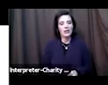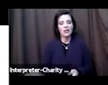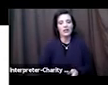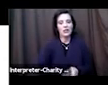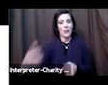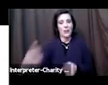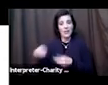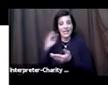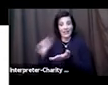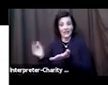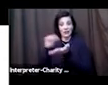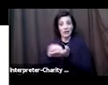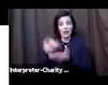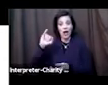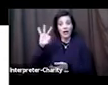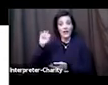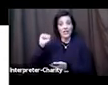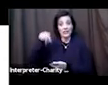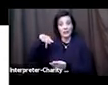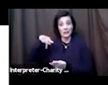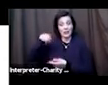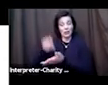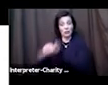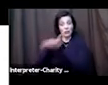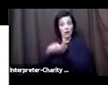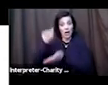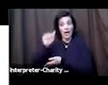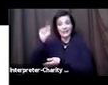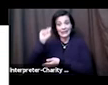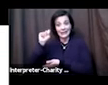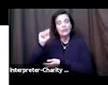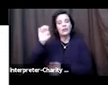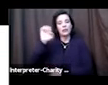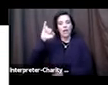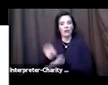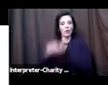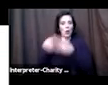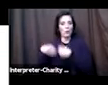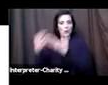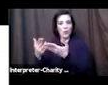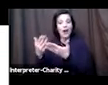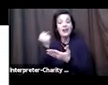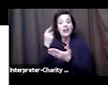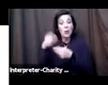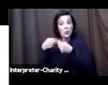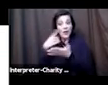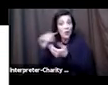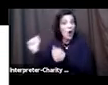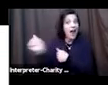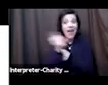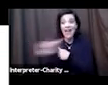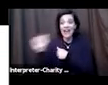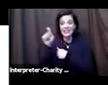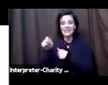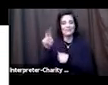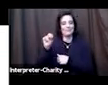it's written into the IFSP, but only for education. So it's a little bit